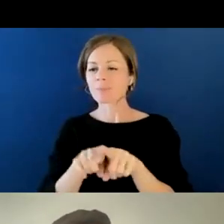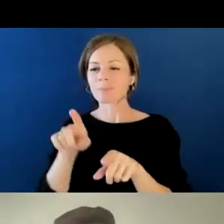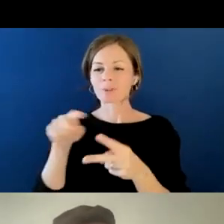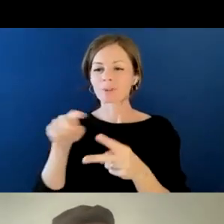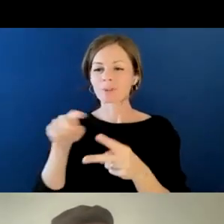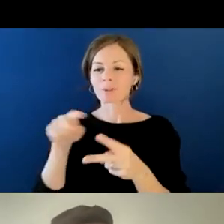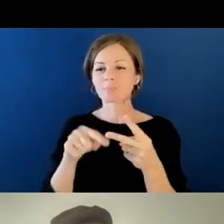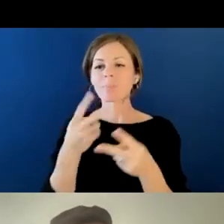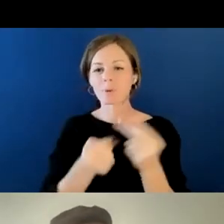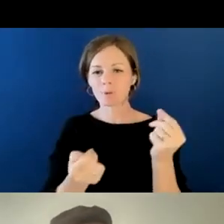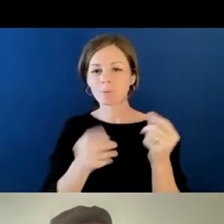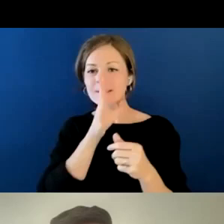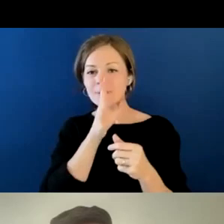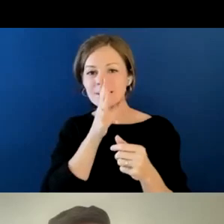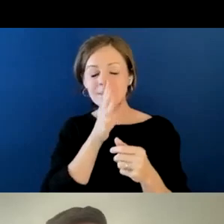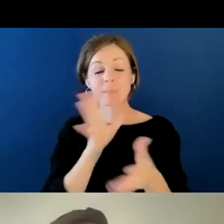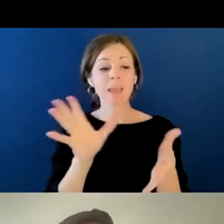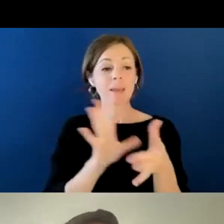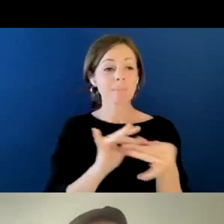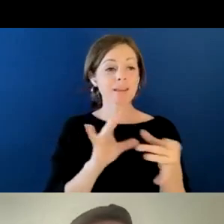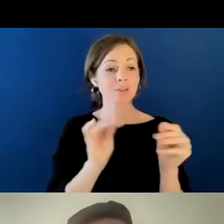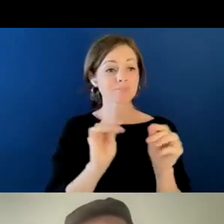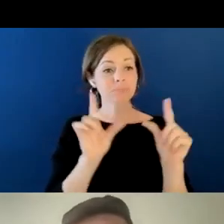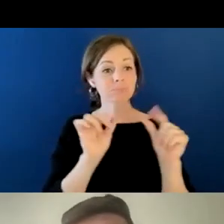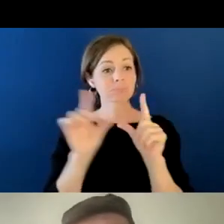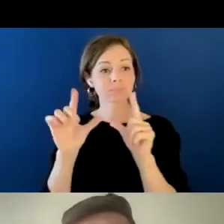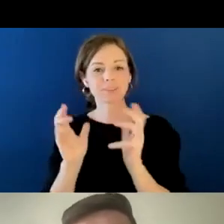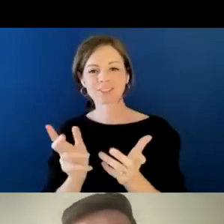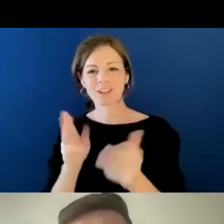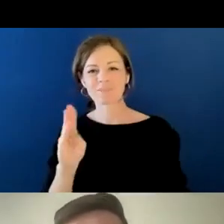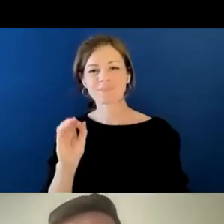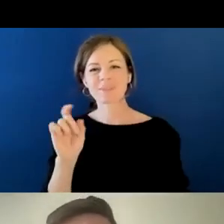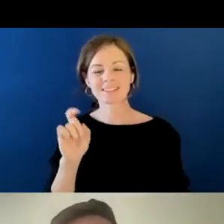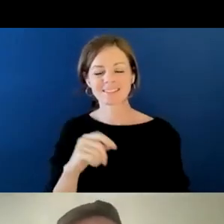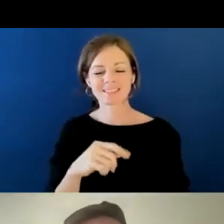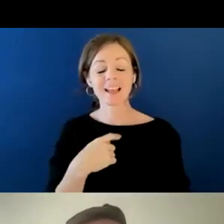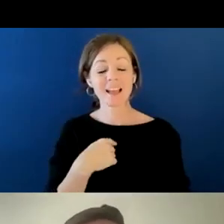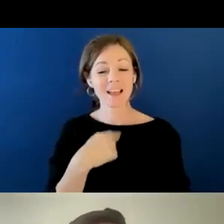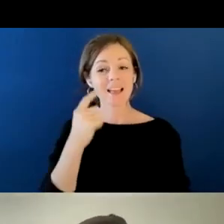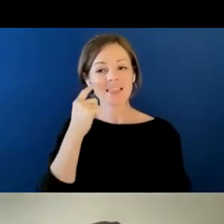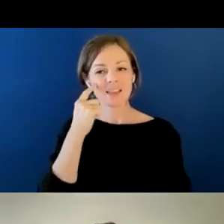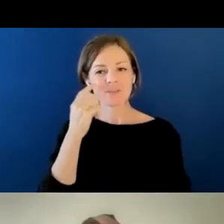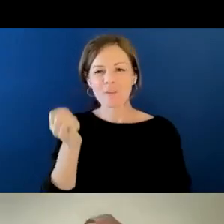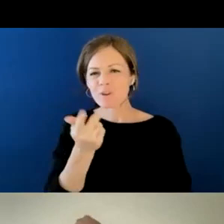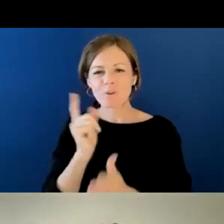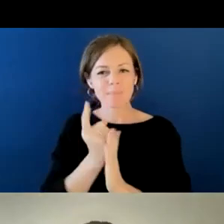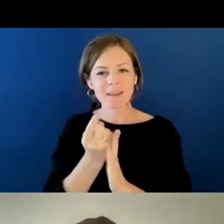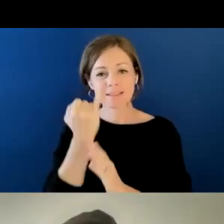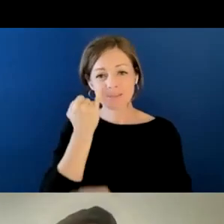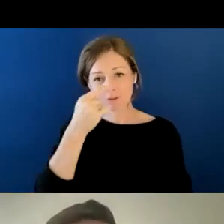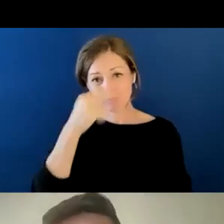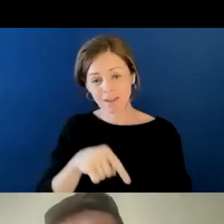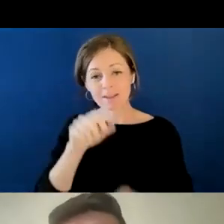Carissa, messages began to pop up into the chat box. I think what we'll do for just a few moments, if you would, is